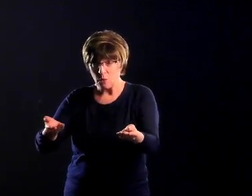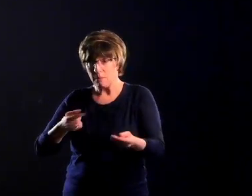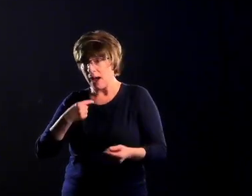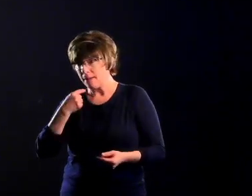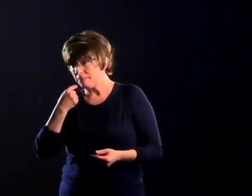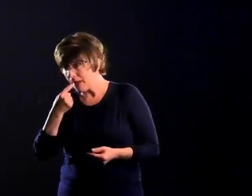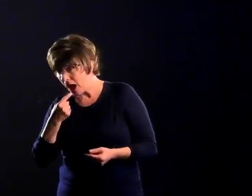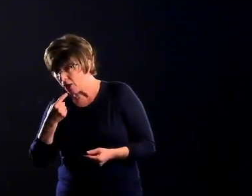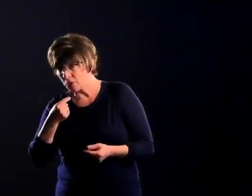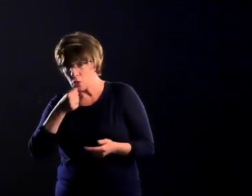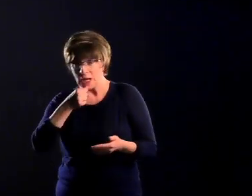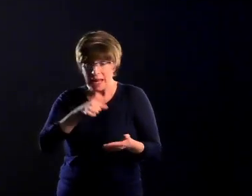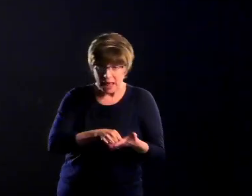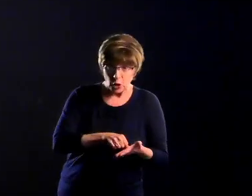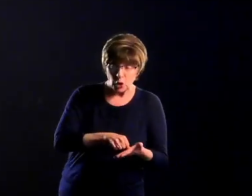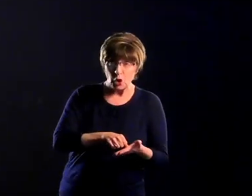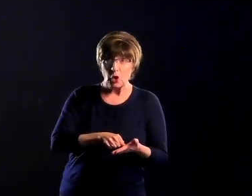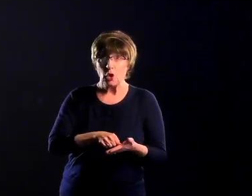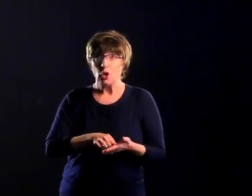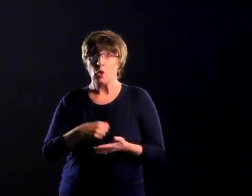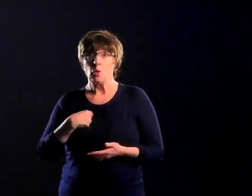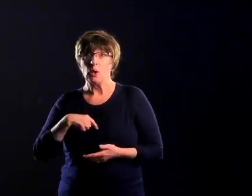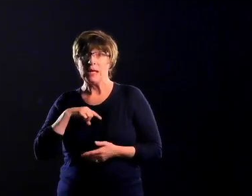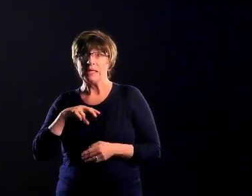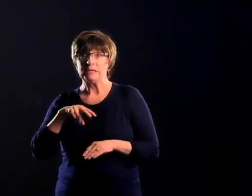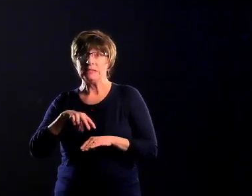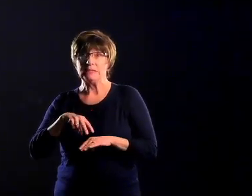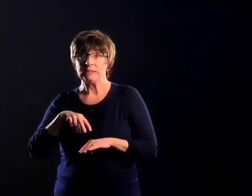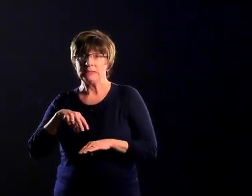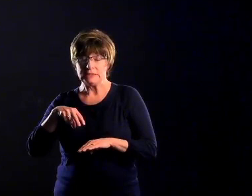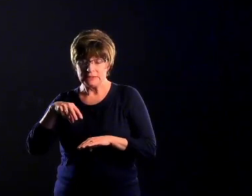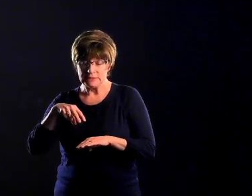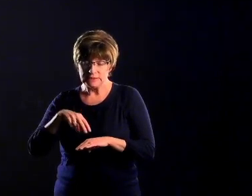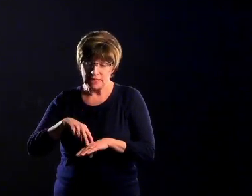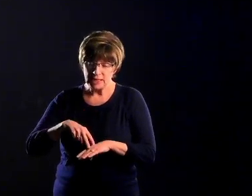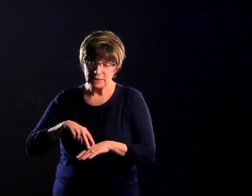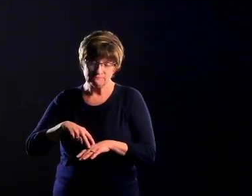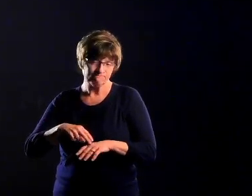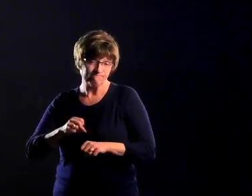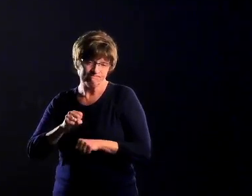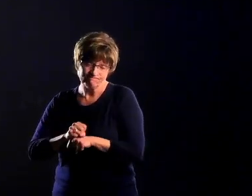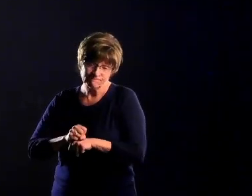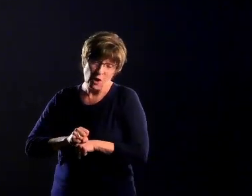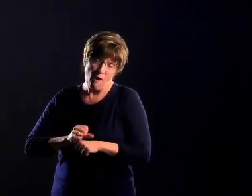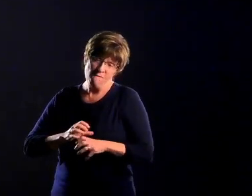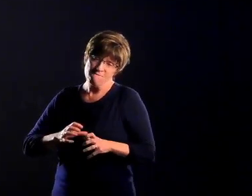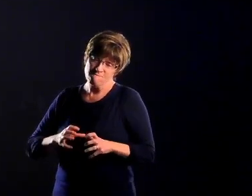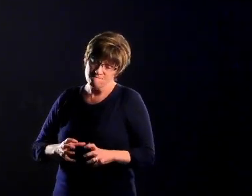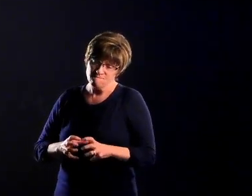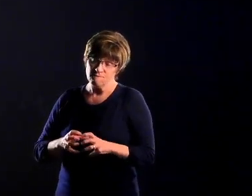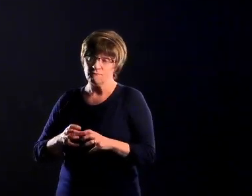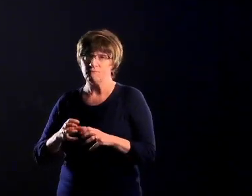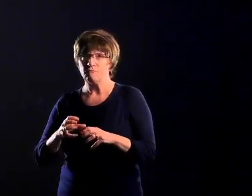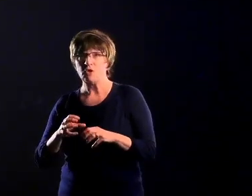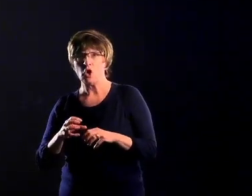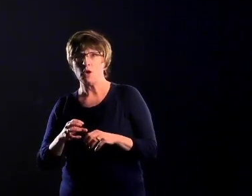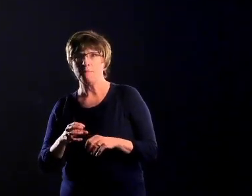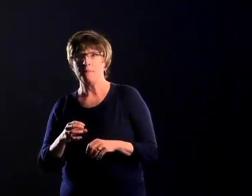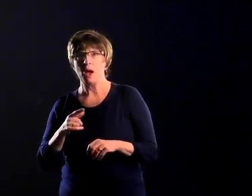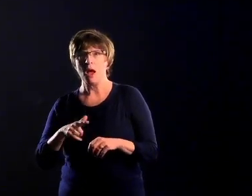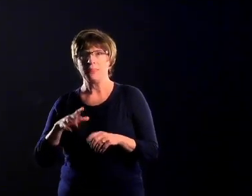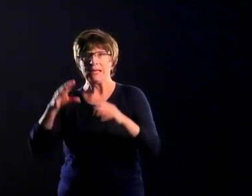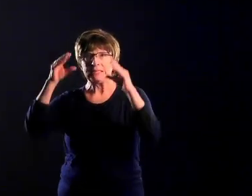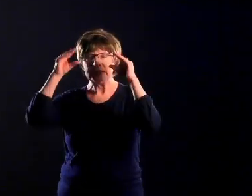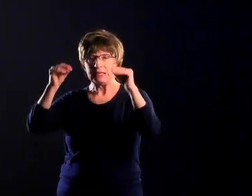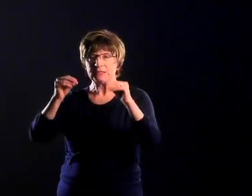letter." So we stand firm upon those teachings. We stand firm upon what the teaching of the word of God says in our